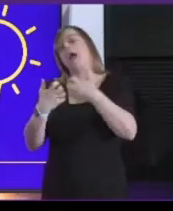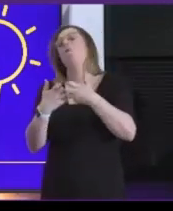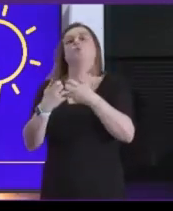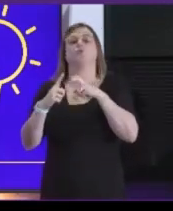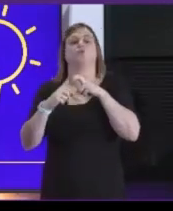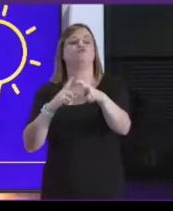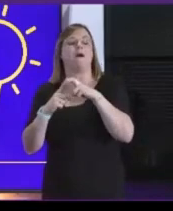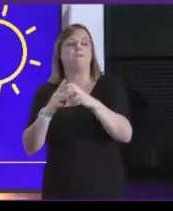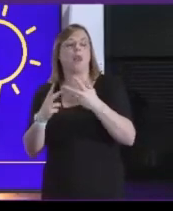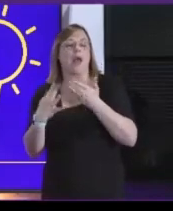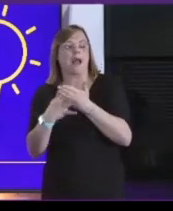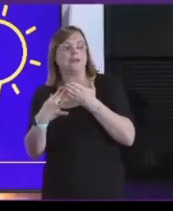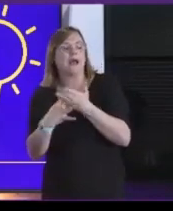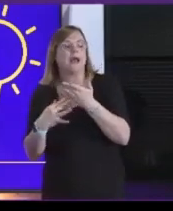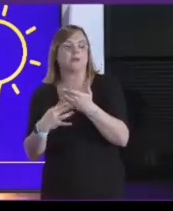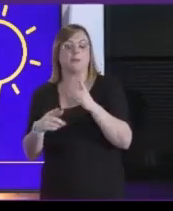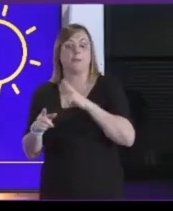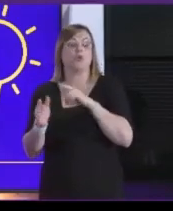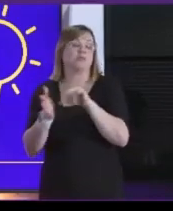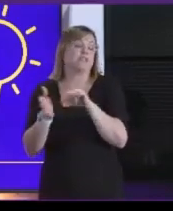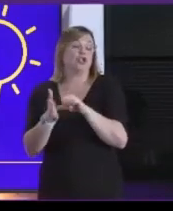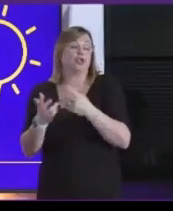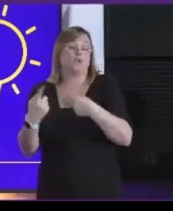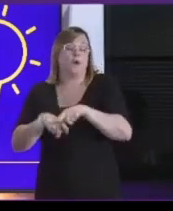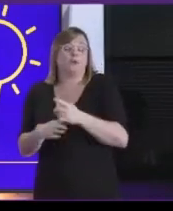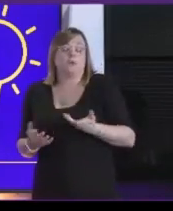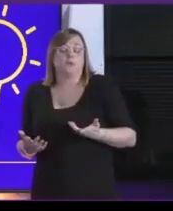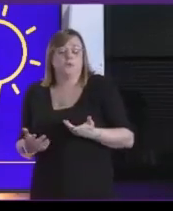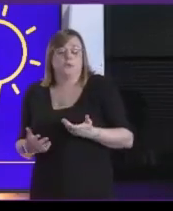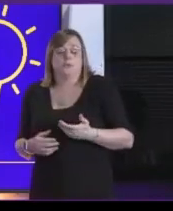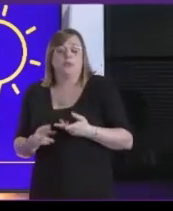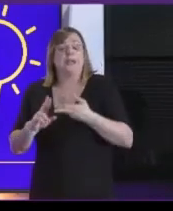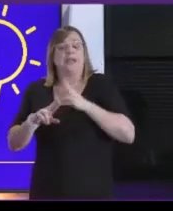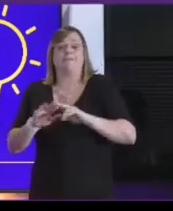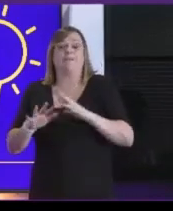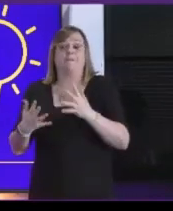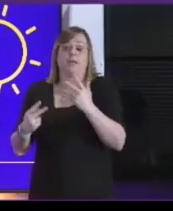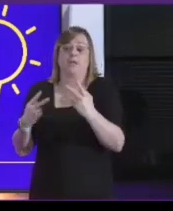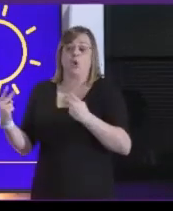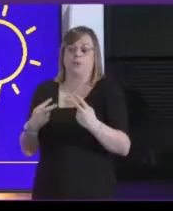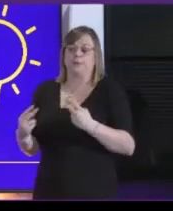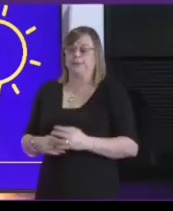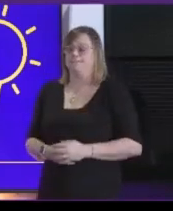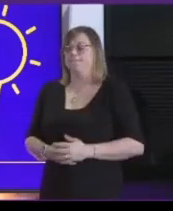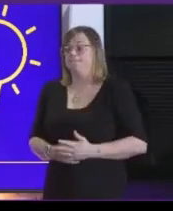journeys, because that's an issue for us, if you haven't noticed.